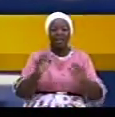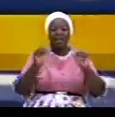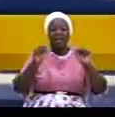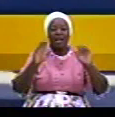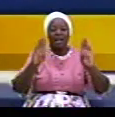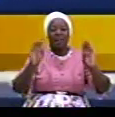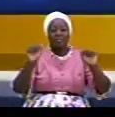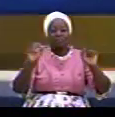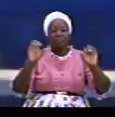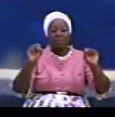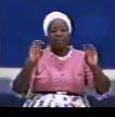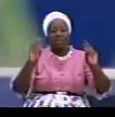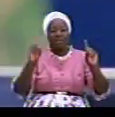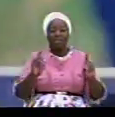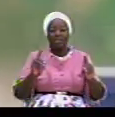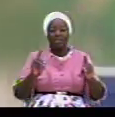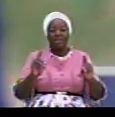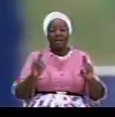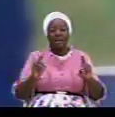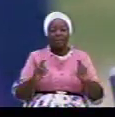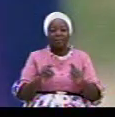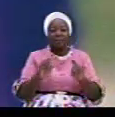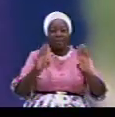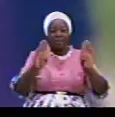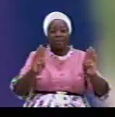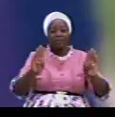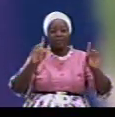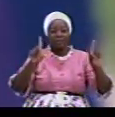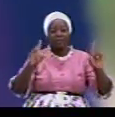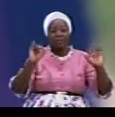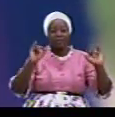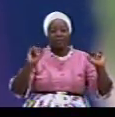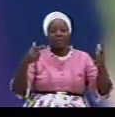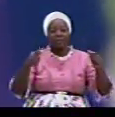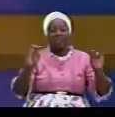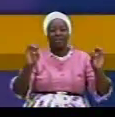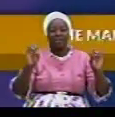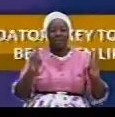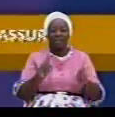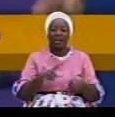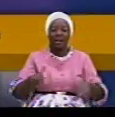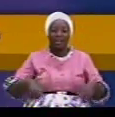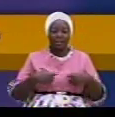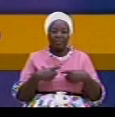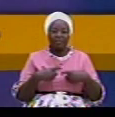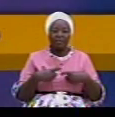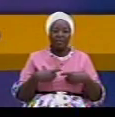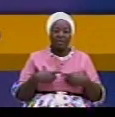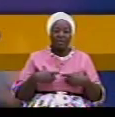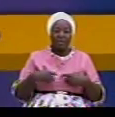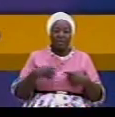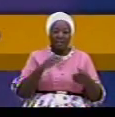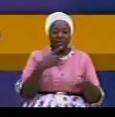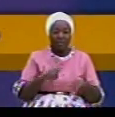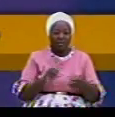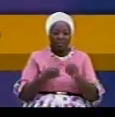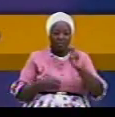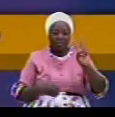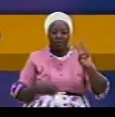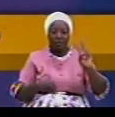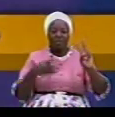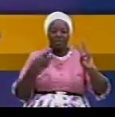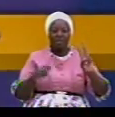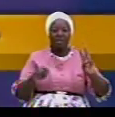two, the mandatory key to an assured, begotten life. A life